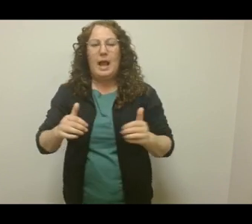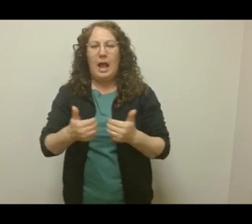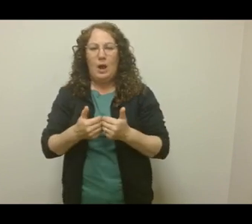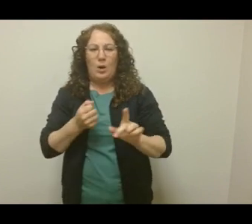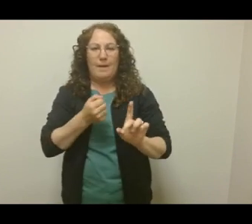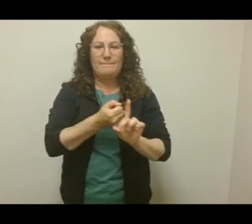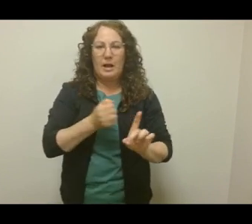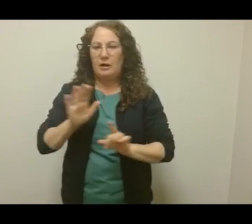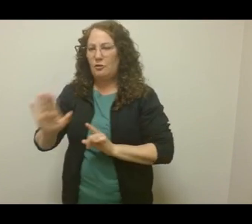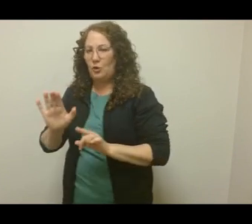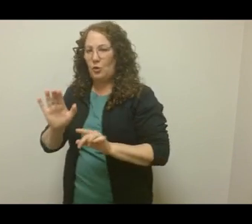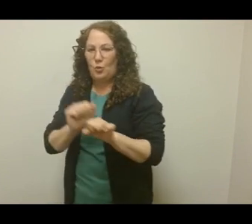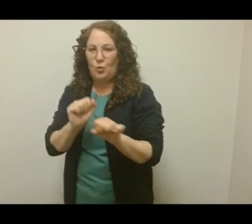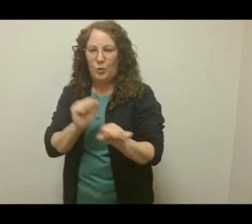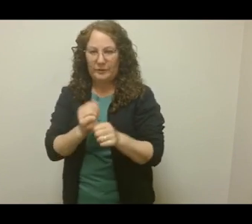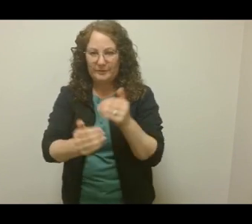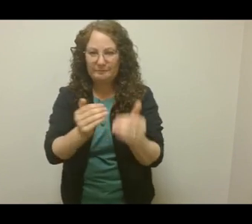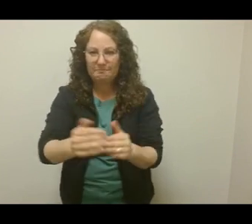this paraphrasing process.